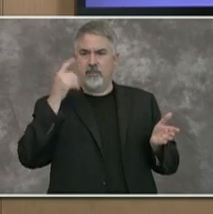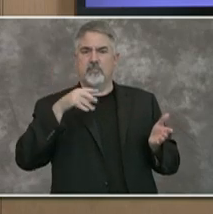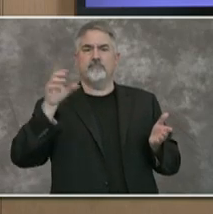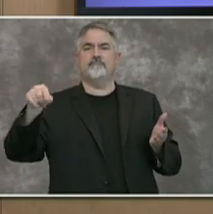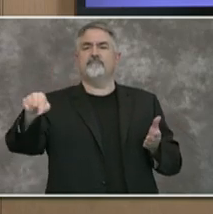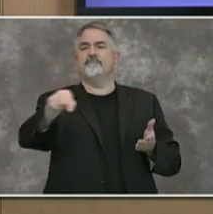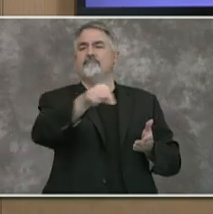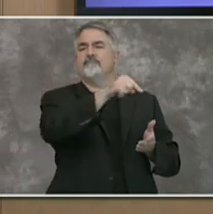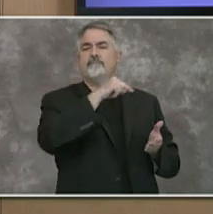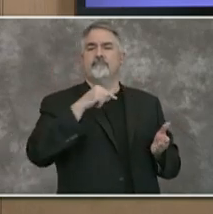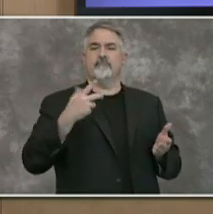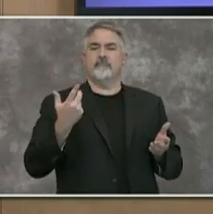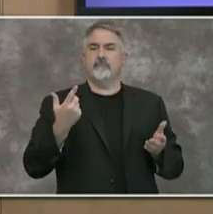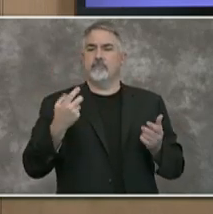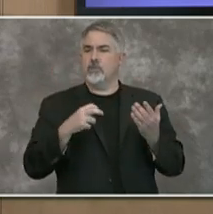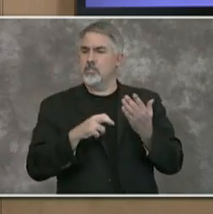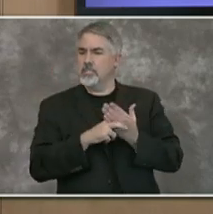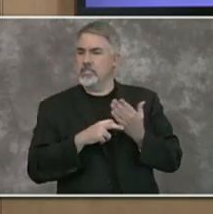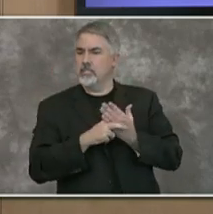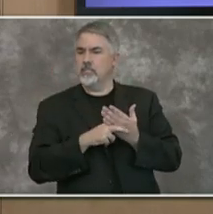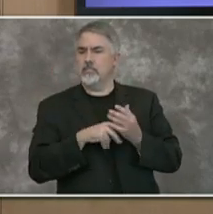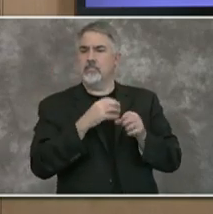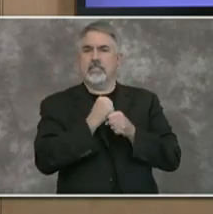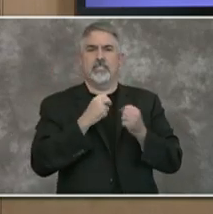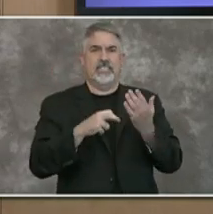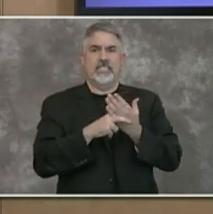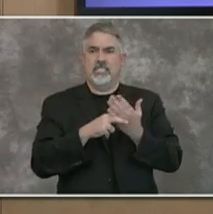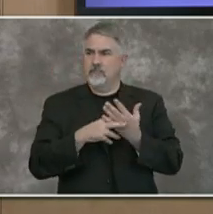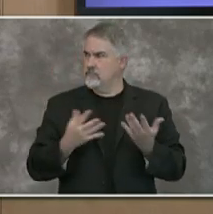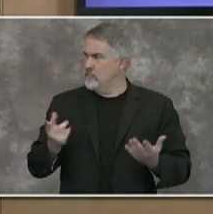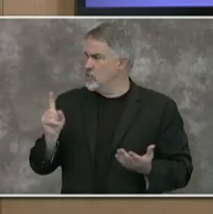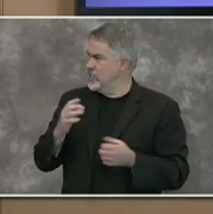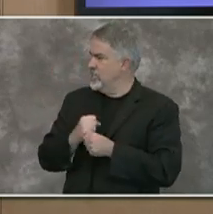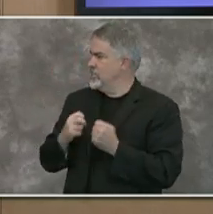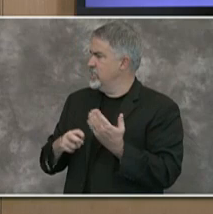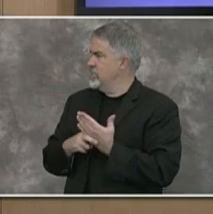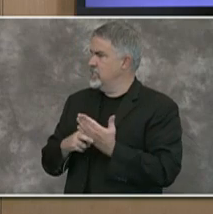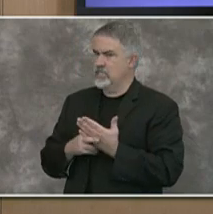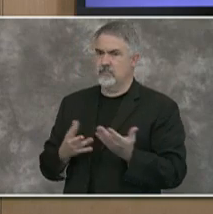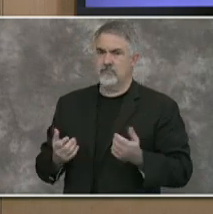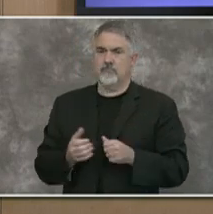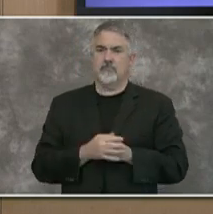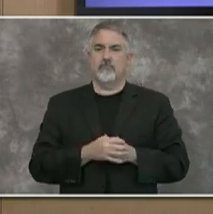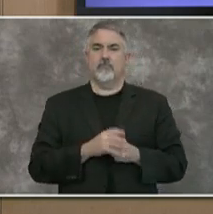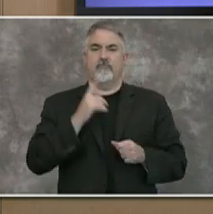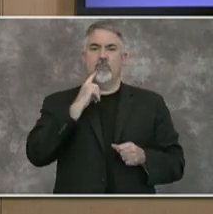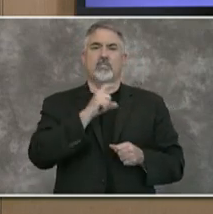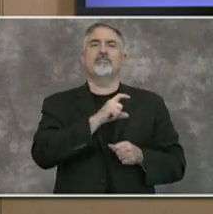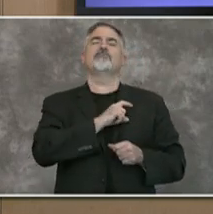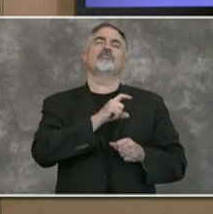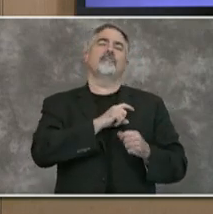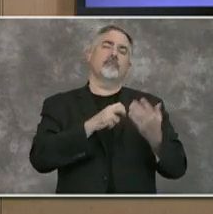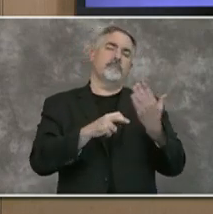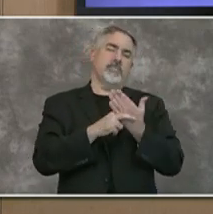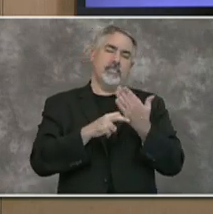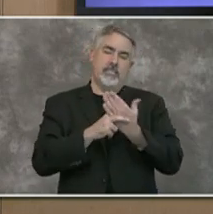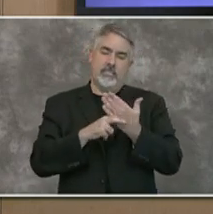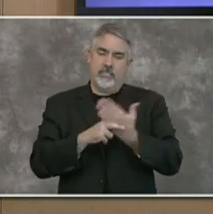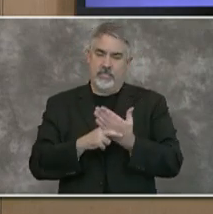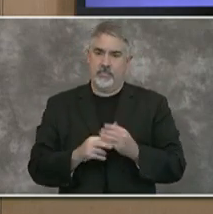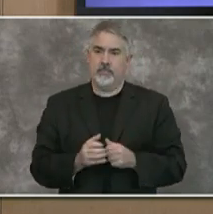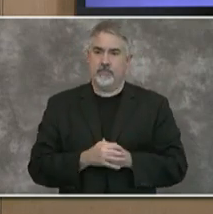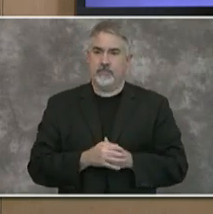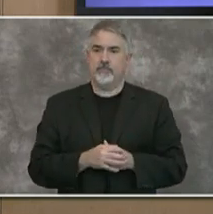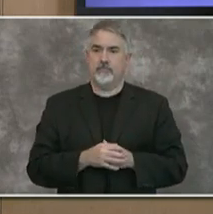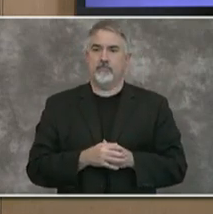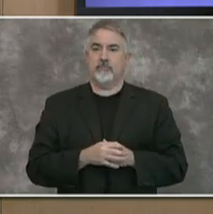few of the citations that they have done in terms of number, and I think we will leave it to them to continue to disclose as they see